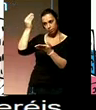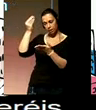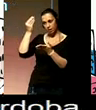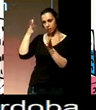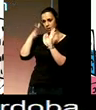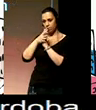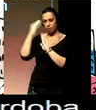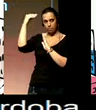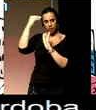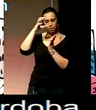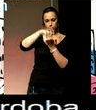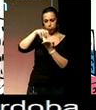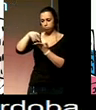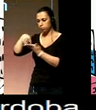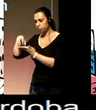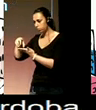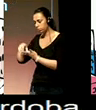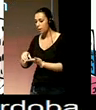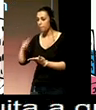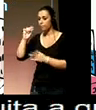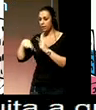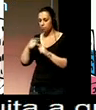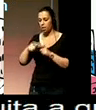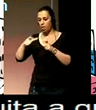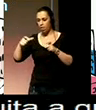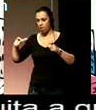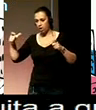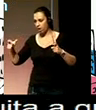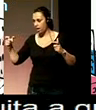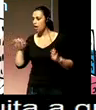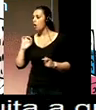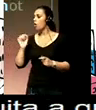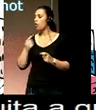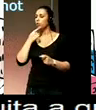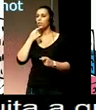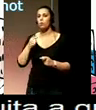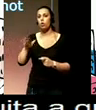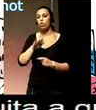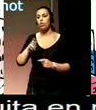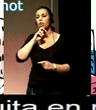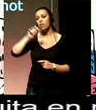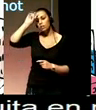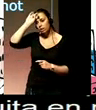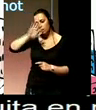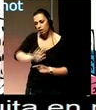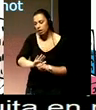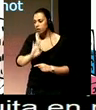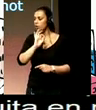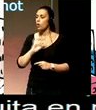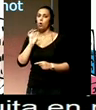Because, well, it's not just a mosque, because really it's a group of mosques that had